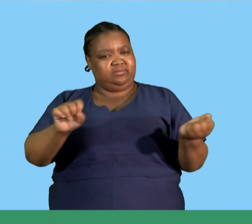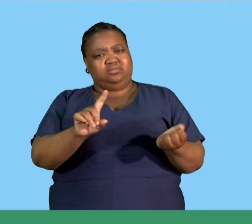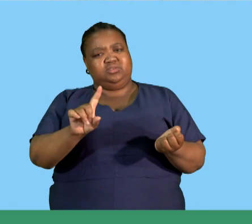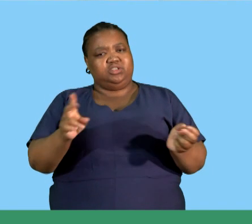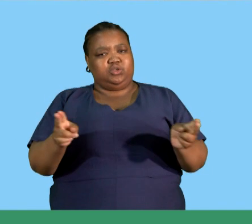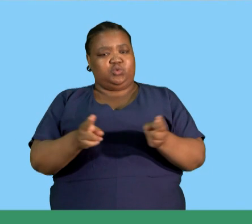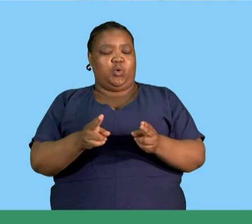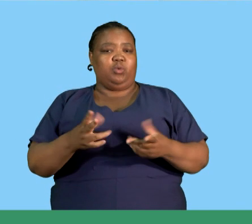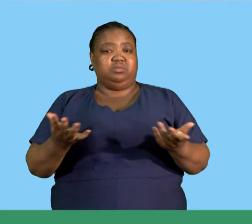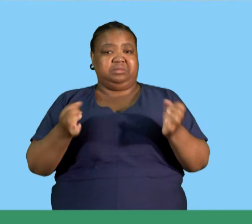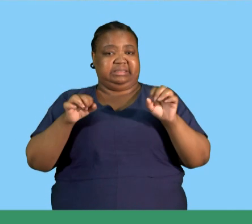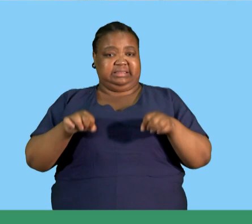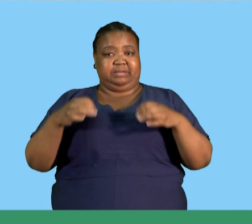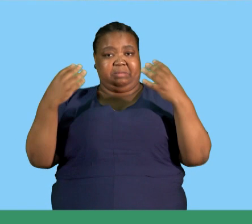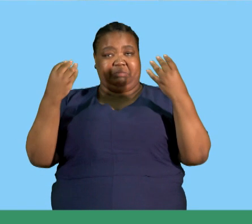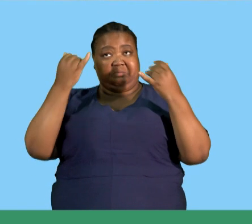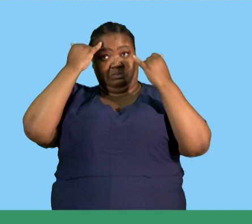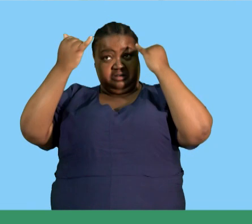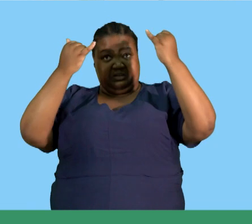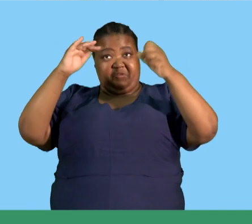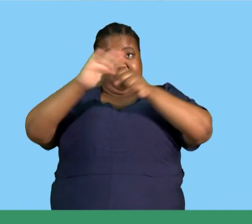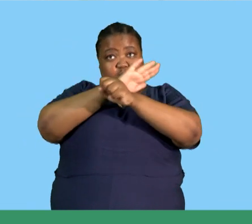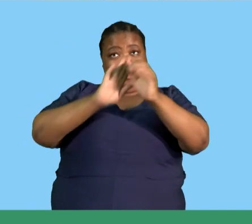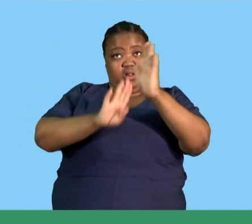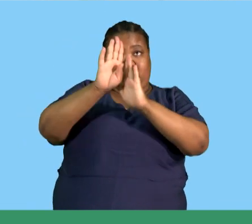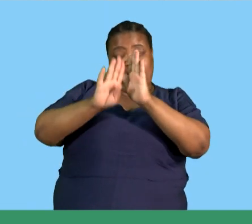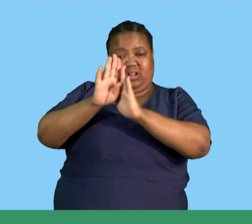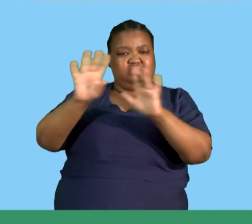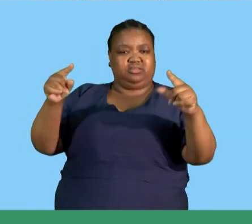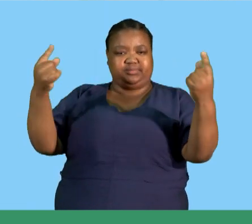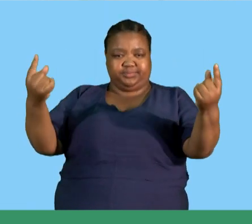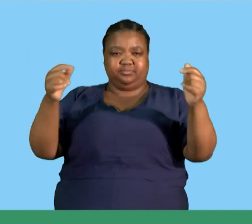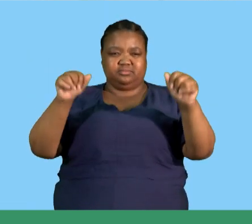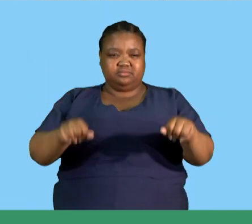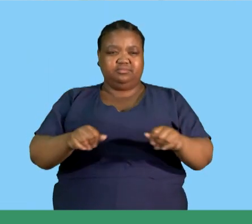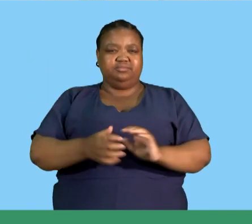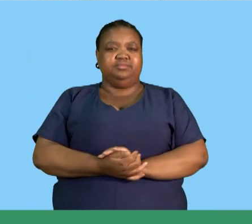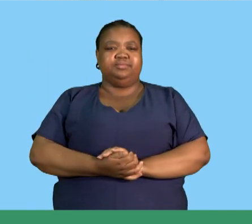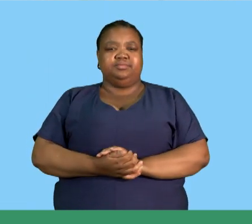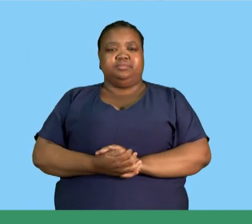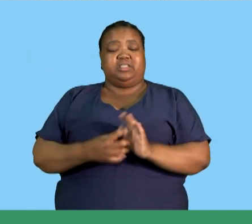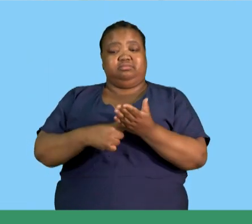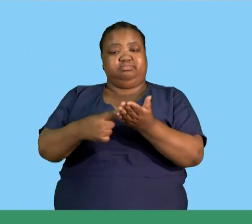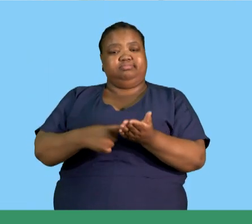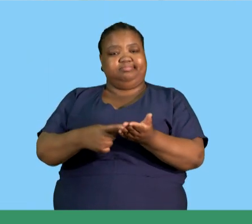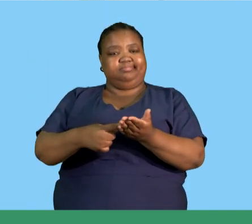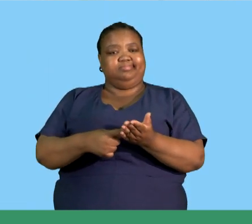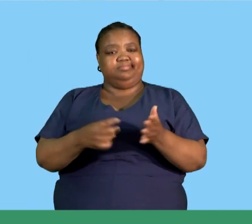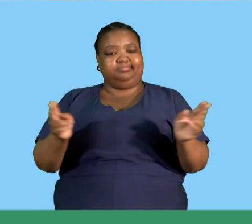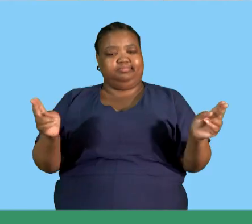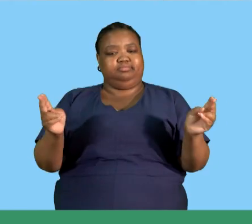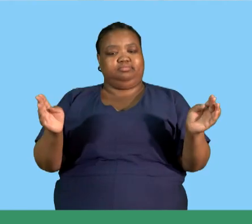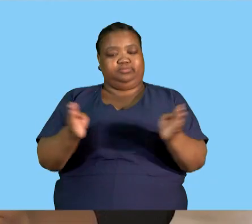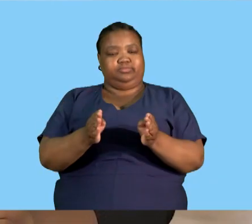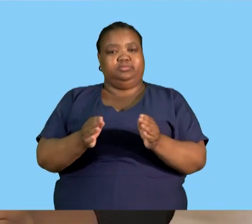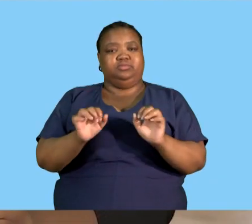and thus does not allow full development of ideas. Discussions are minimized. Right. So I